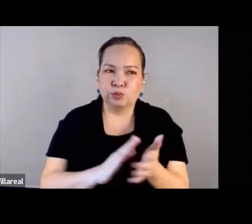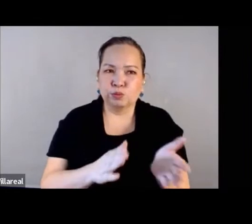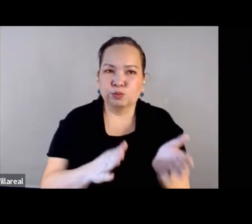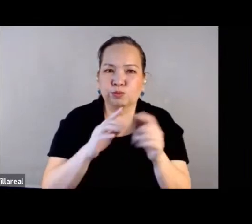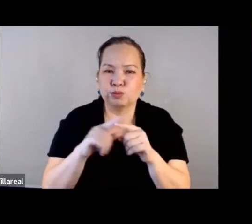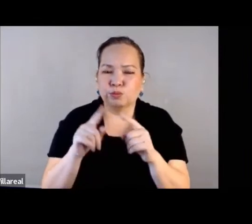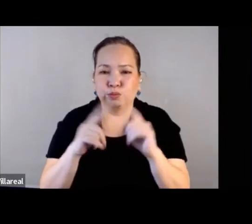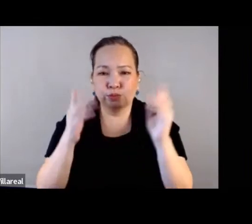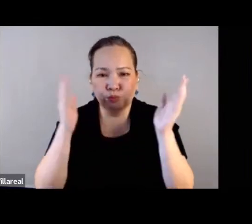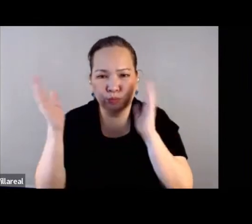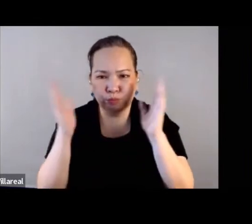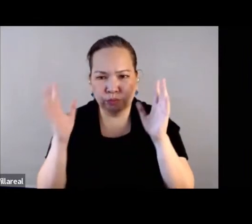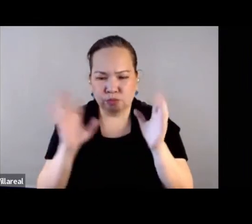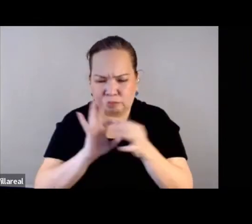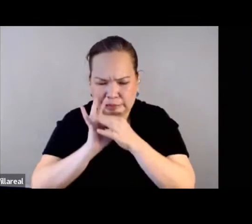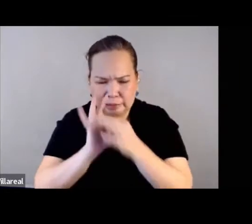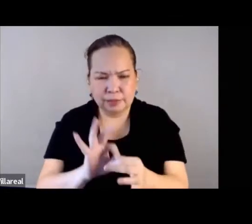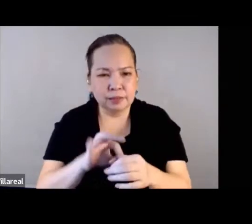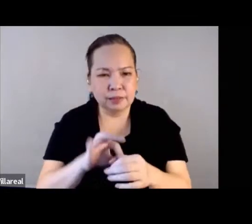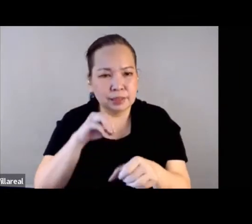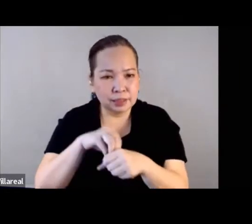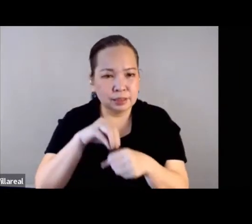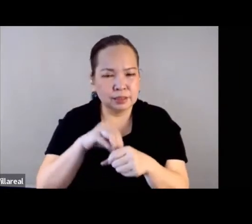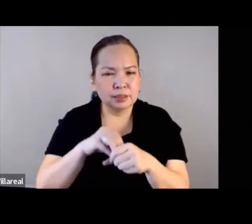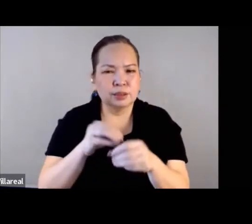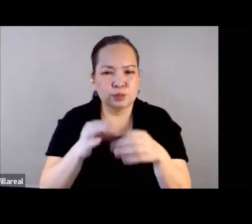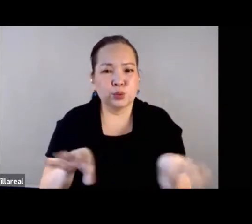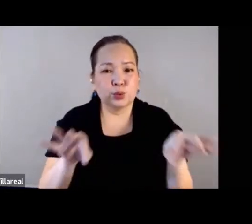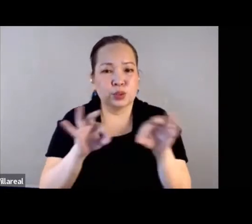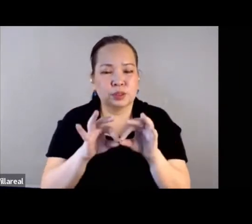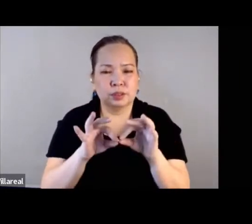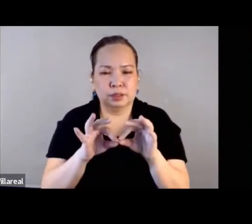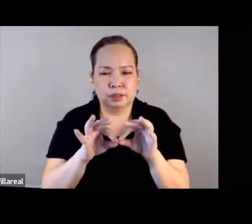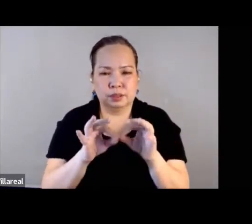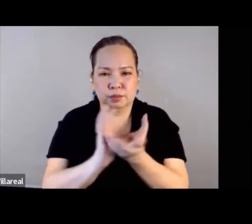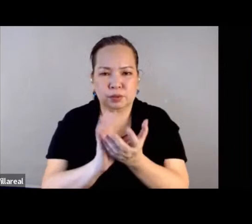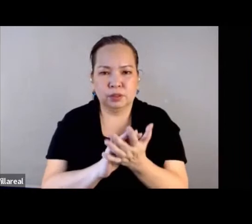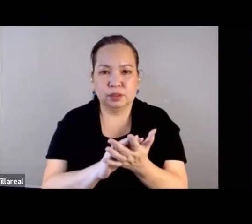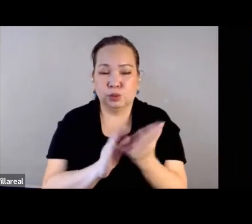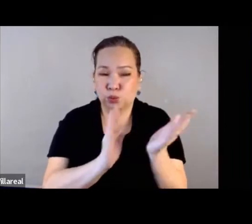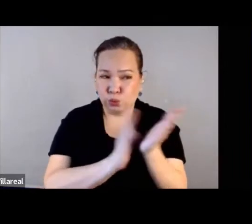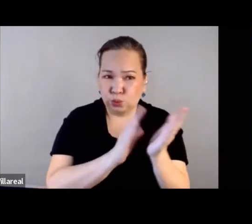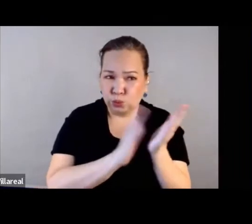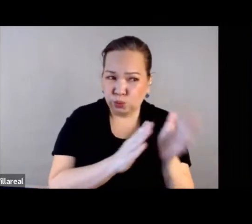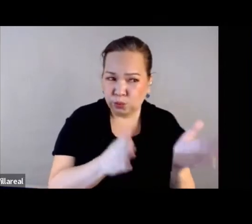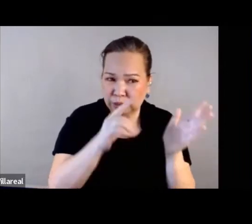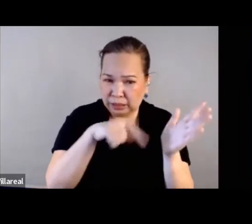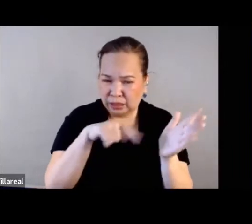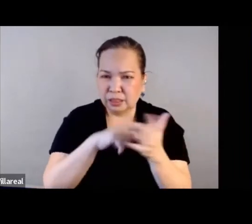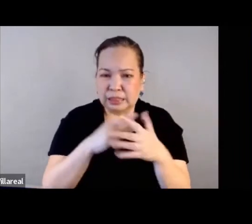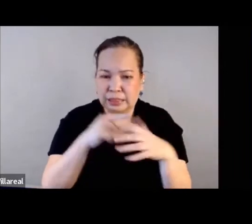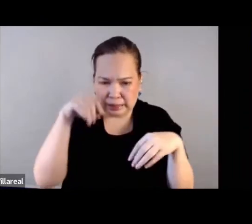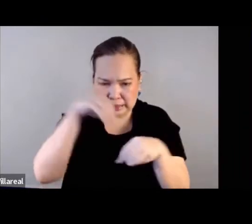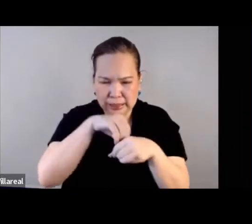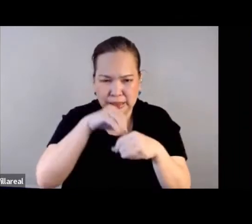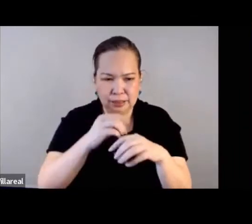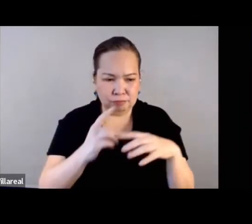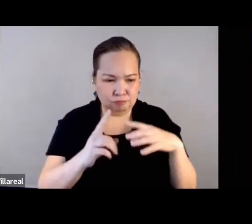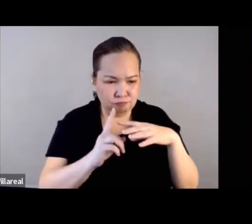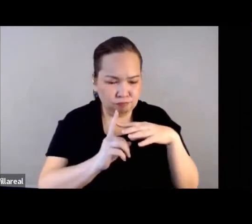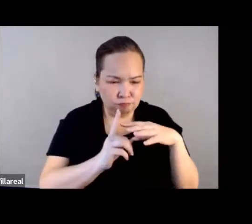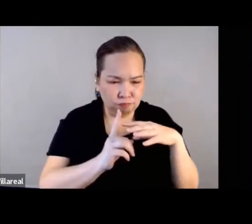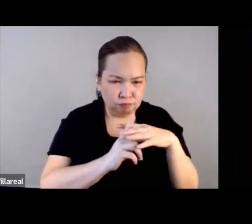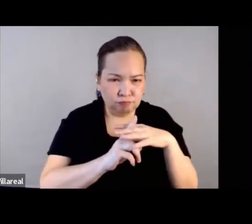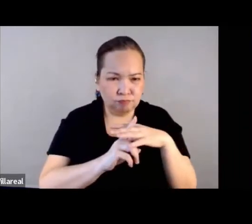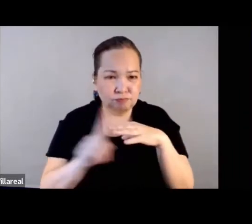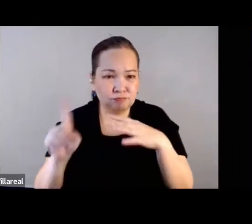functions integral to the community. They serve as evacuation centers in times of disaster. They provide